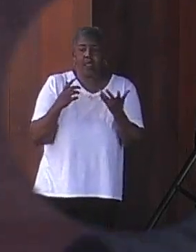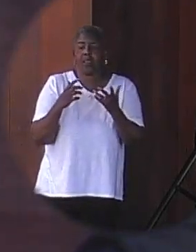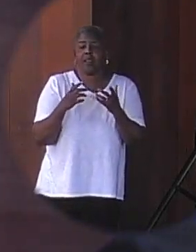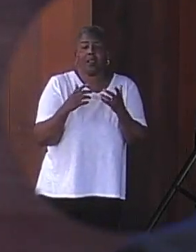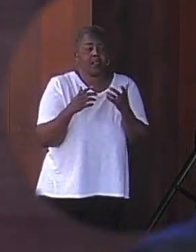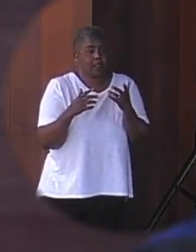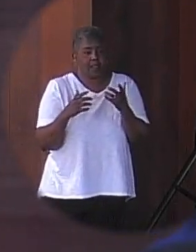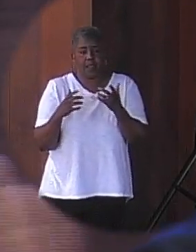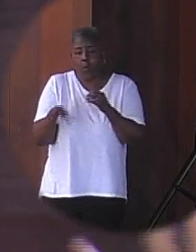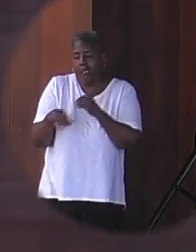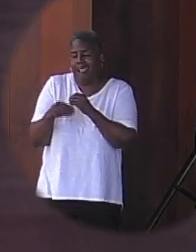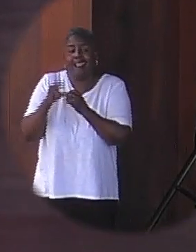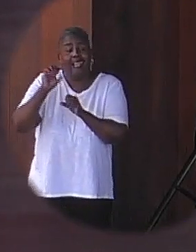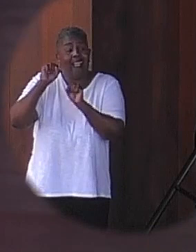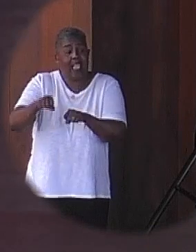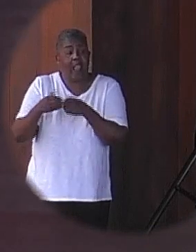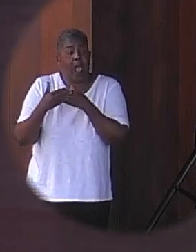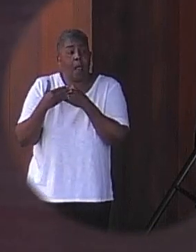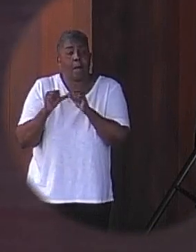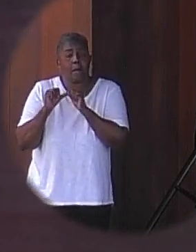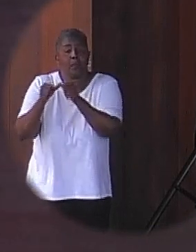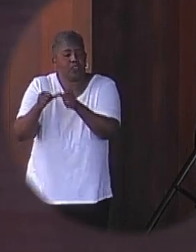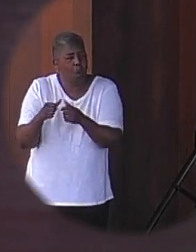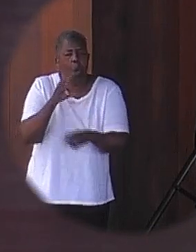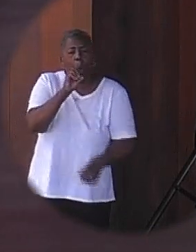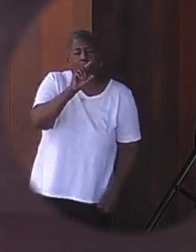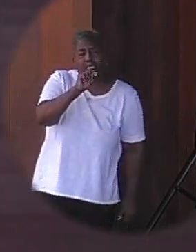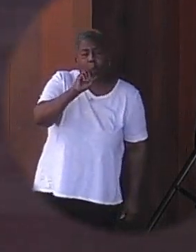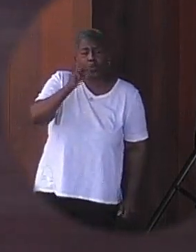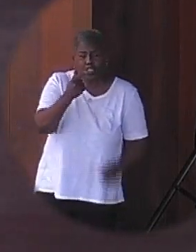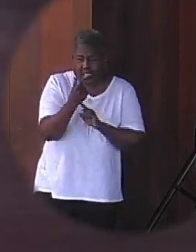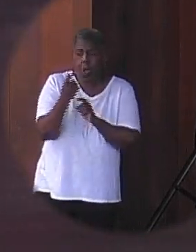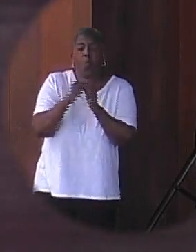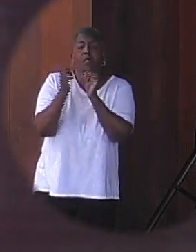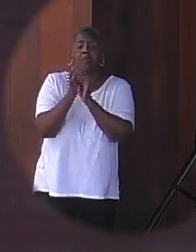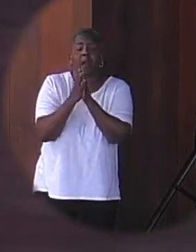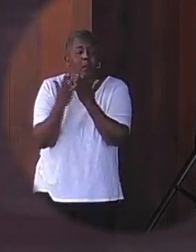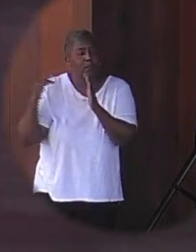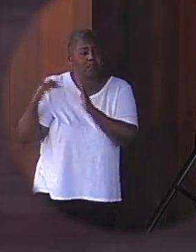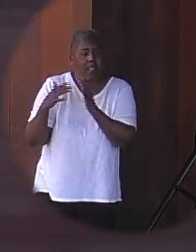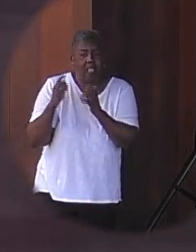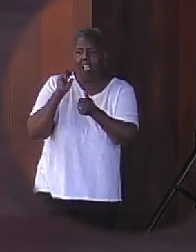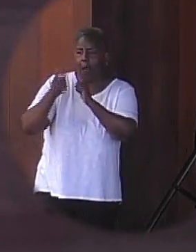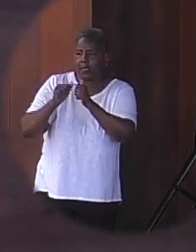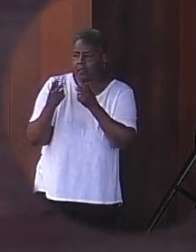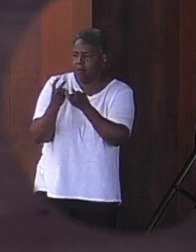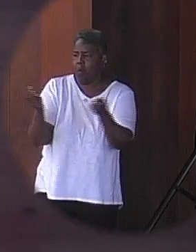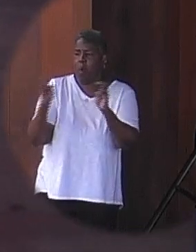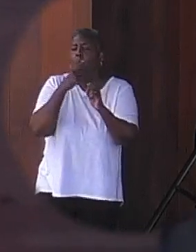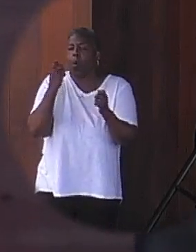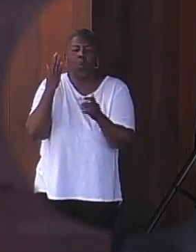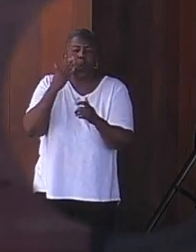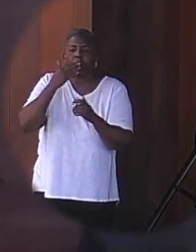complimented Can I Push It and OTOG with now this Bible study competition of who knows the